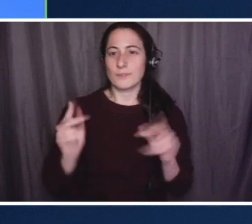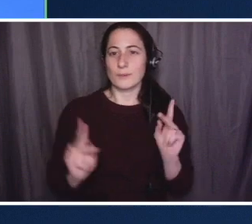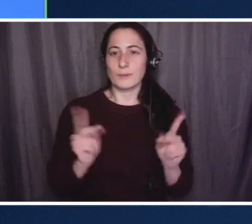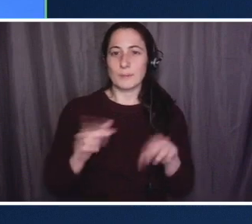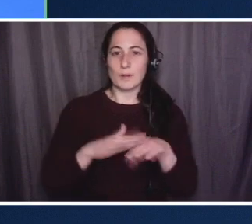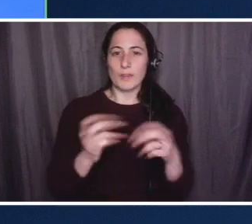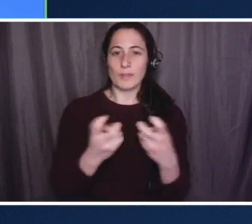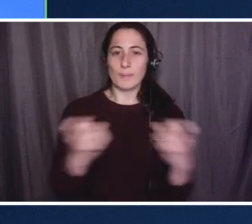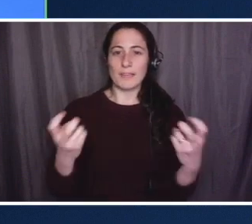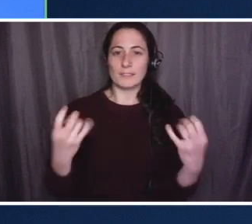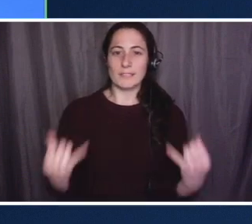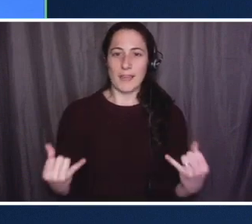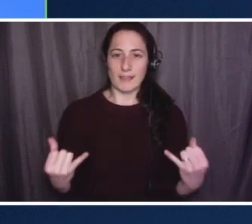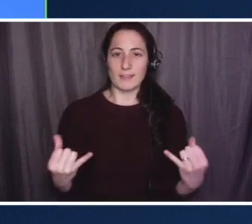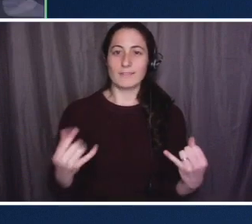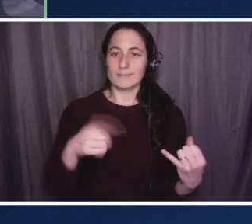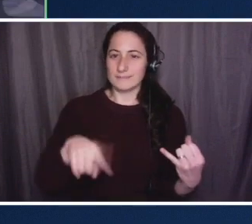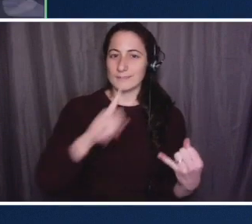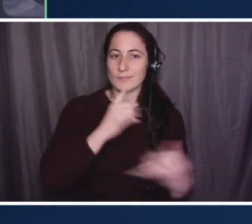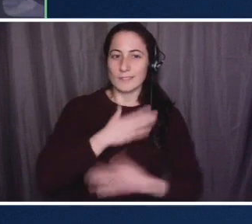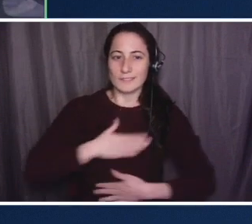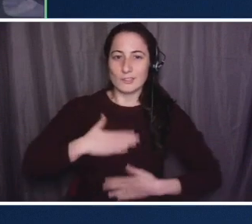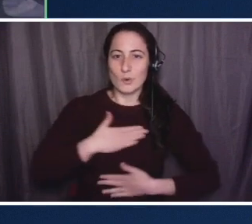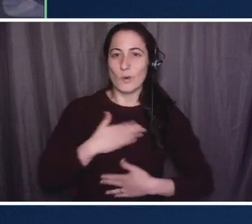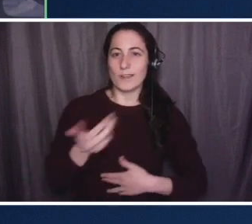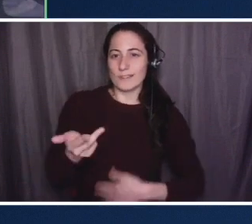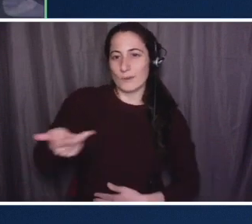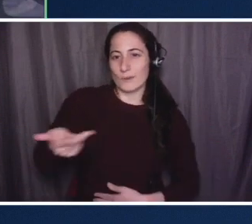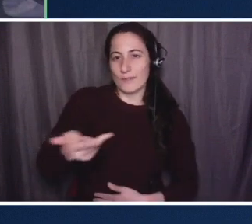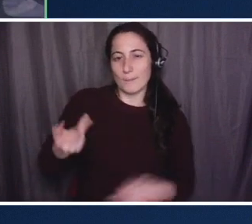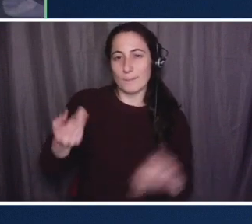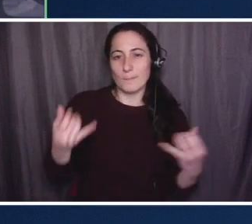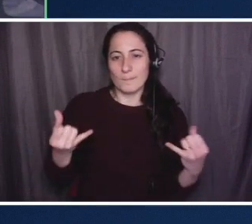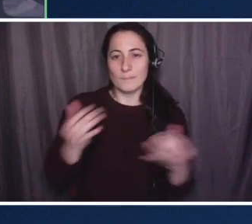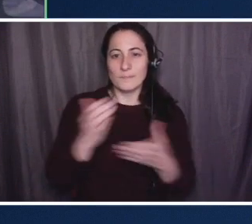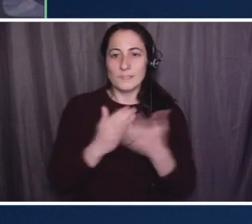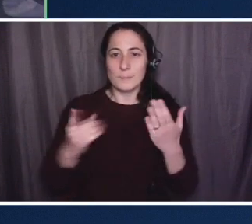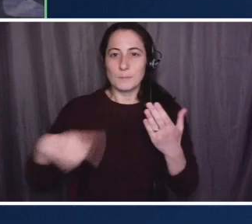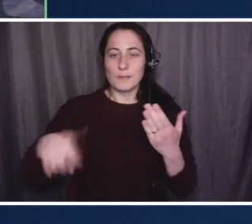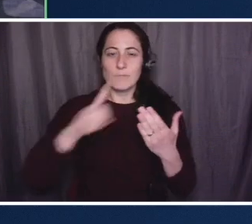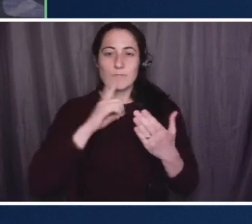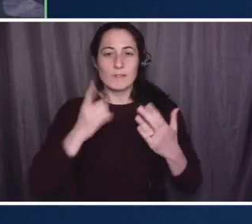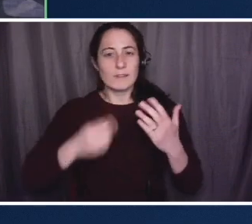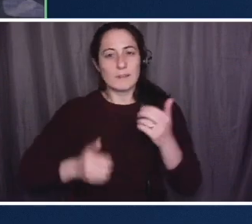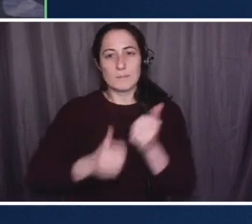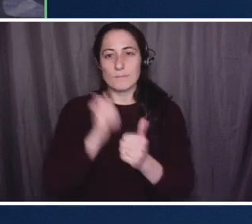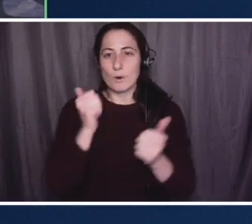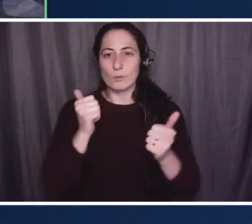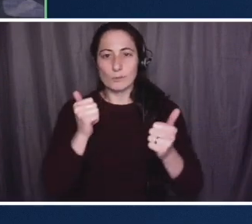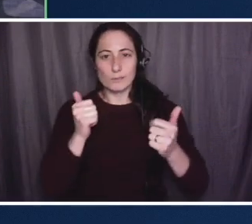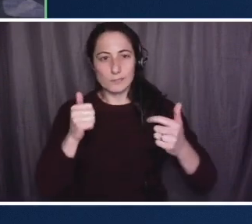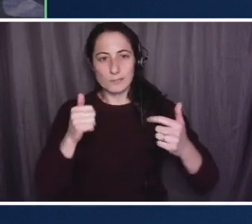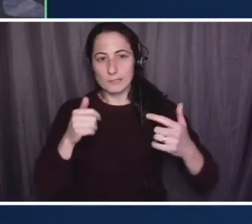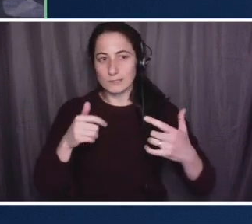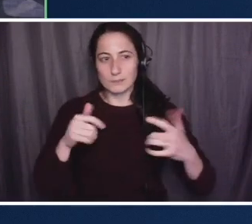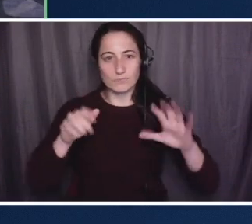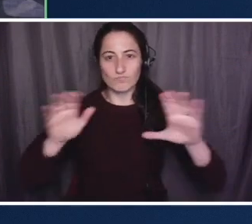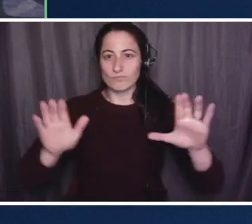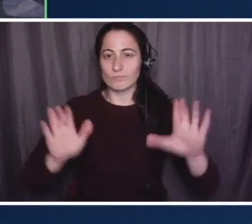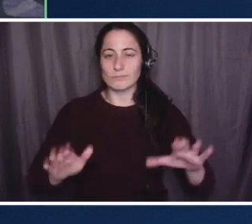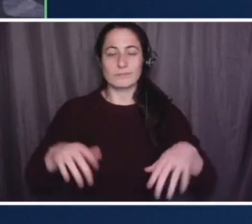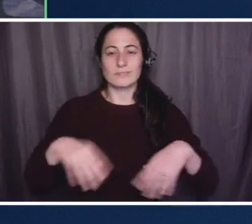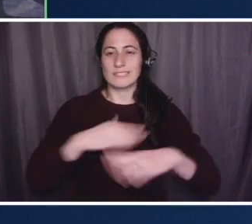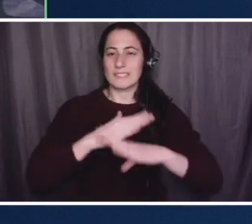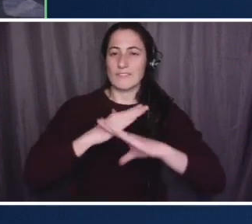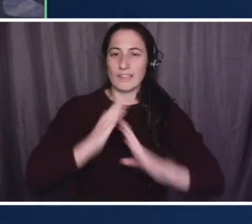really in for a treat today because these three folks are some of the most dynamic defenders of democracy that I know, and we are very fortunate